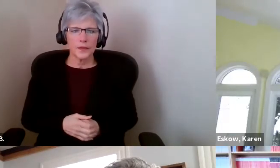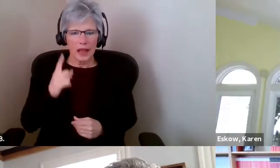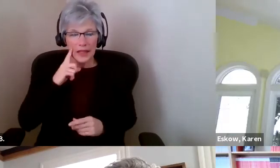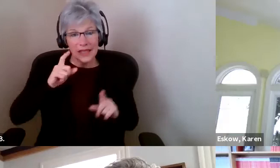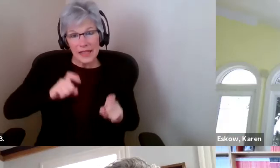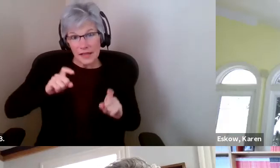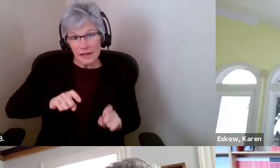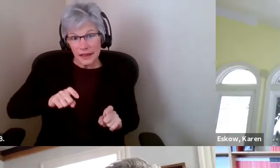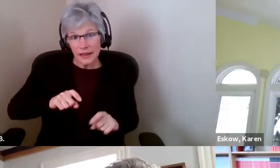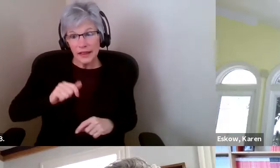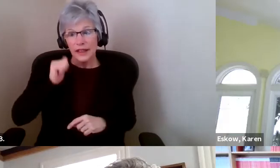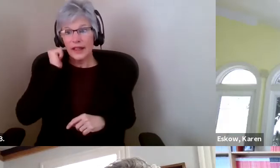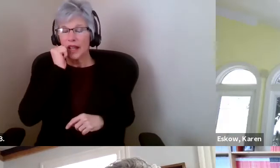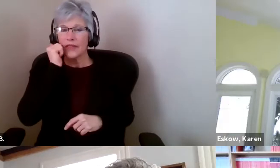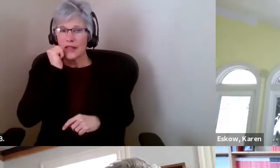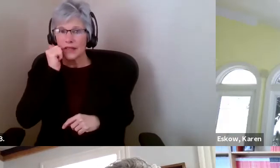daily scans are gonna go far.